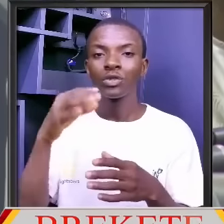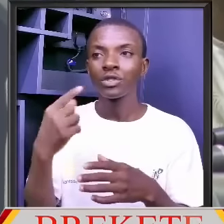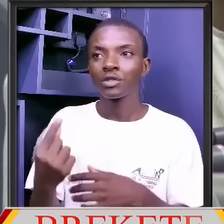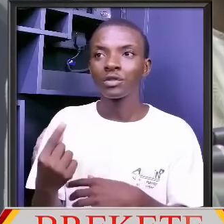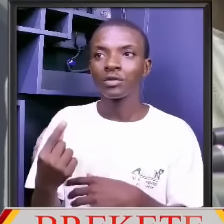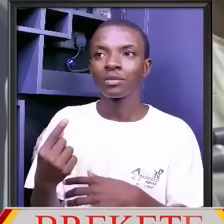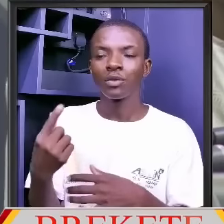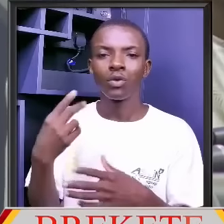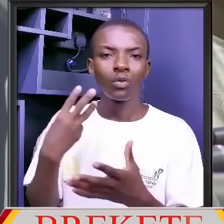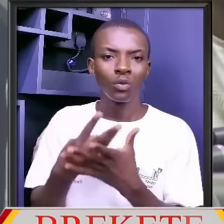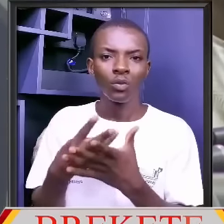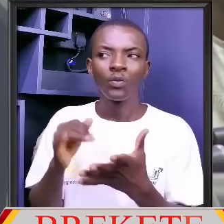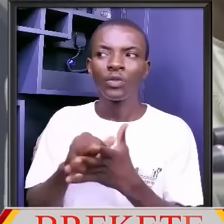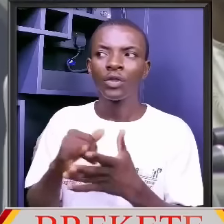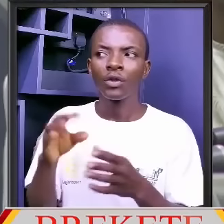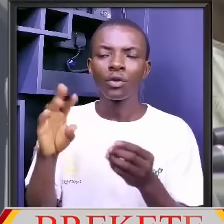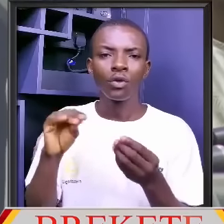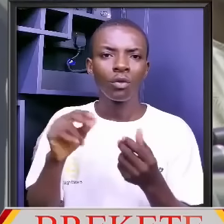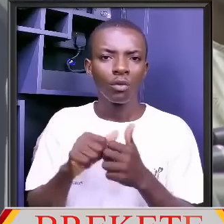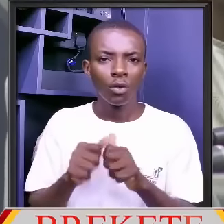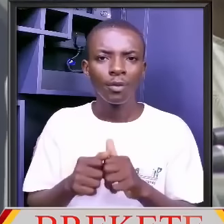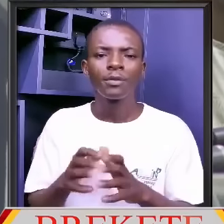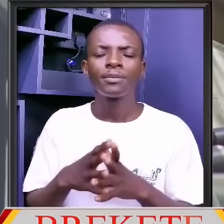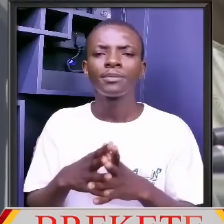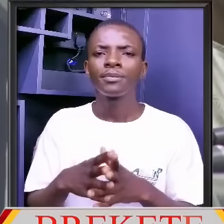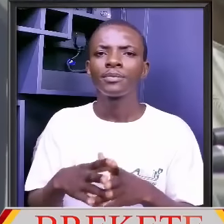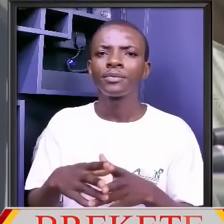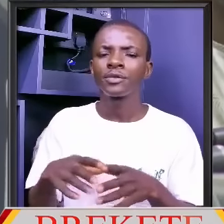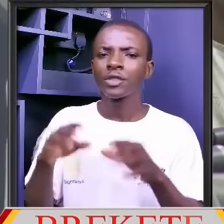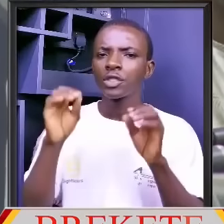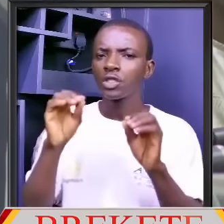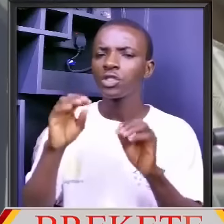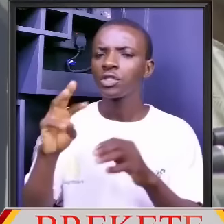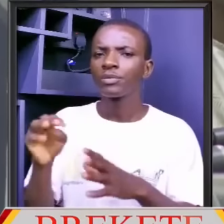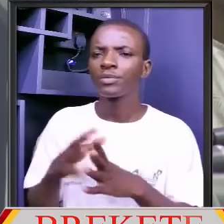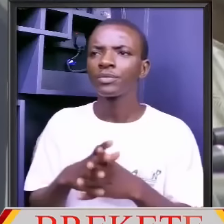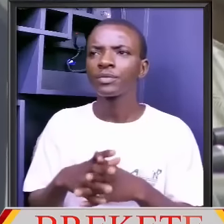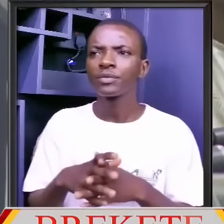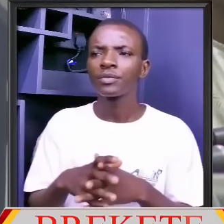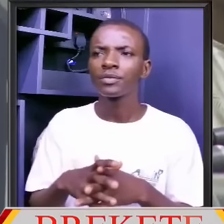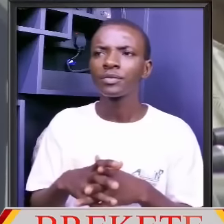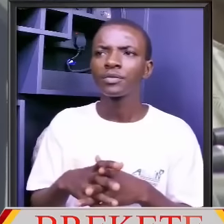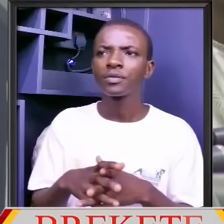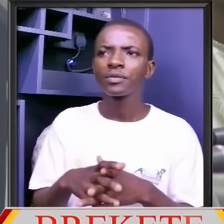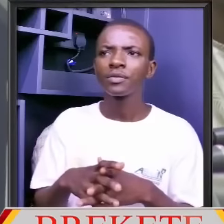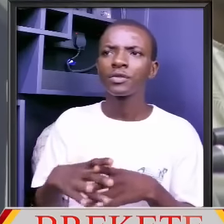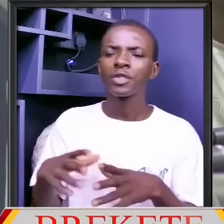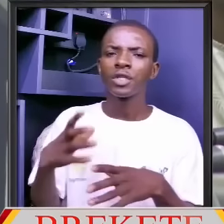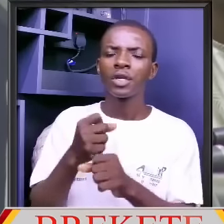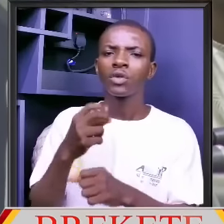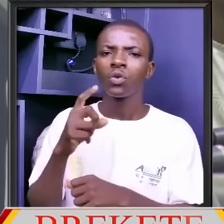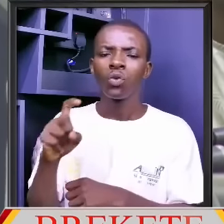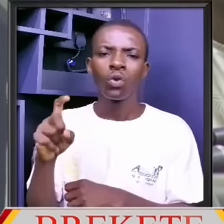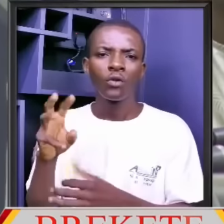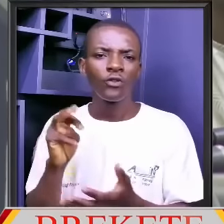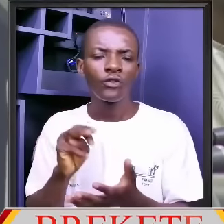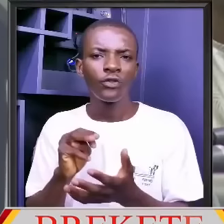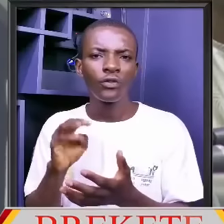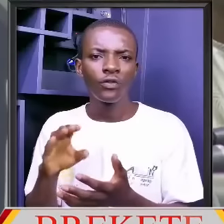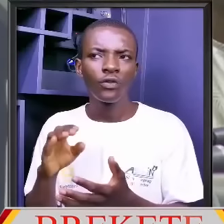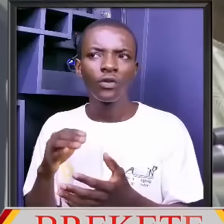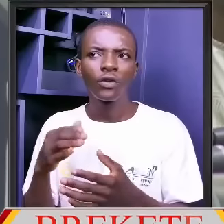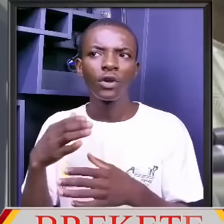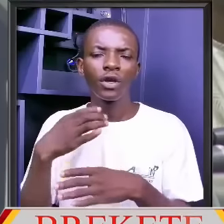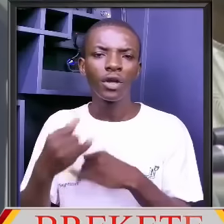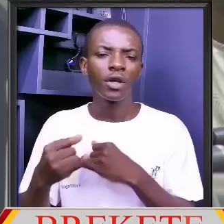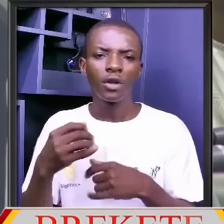I small where. Now I can't say no problem, sir. So I can't they teach them. I can't they collect 115. At the end of